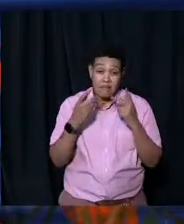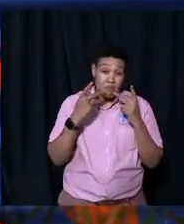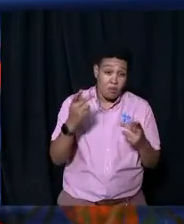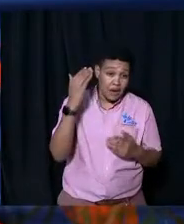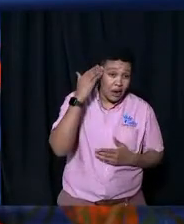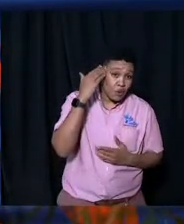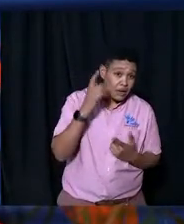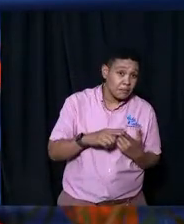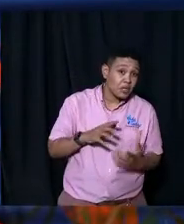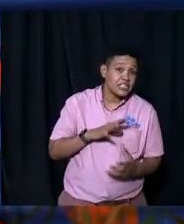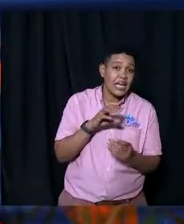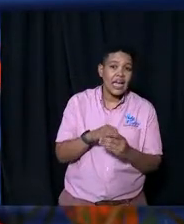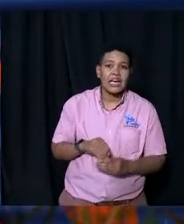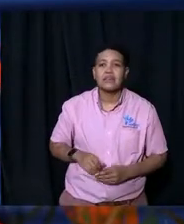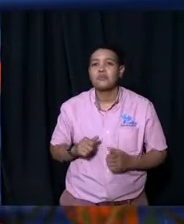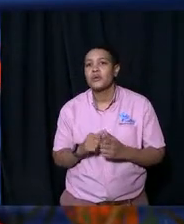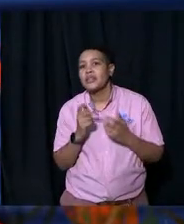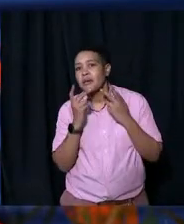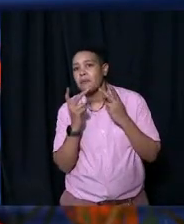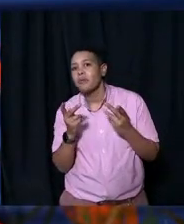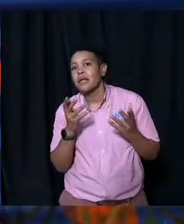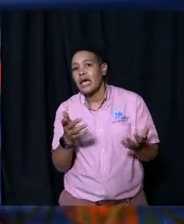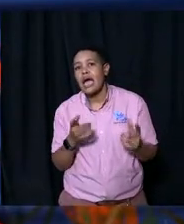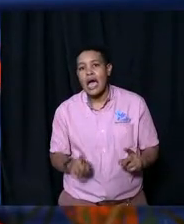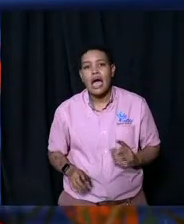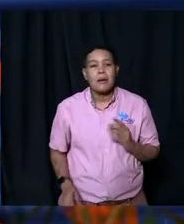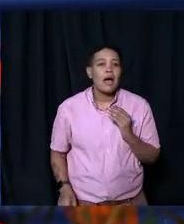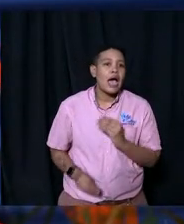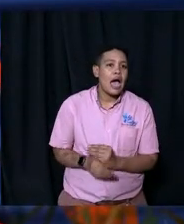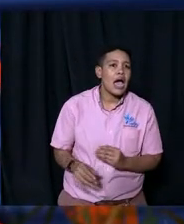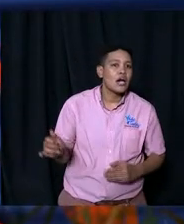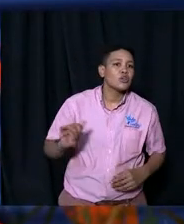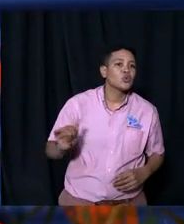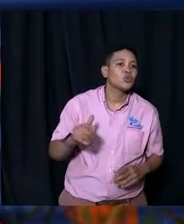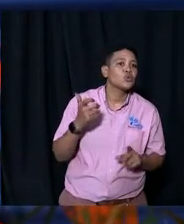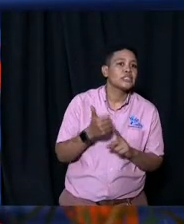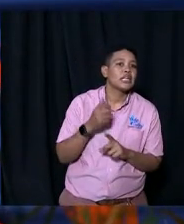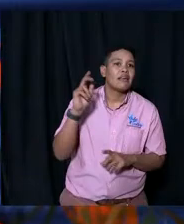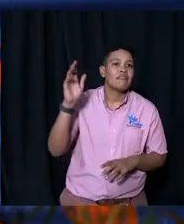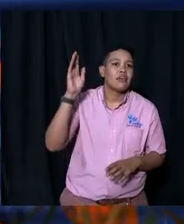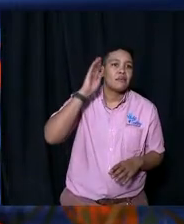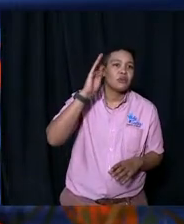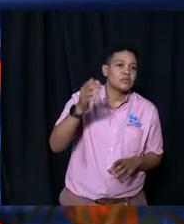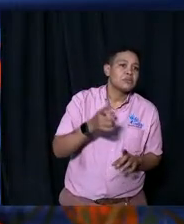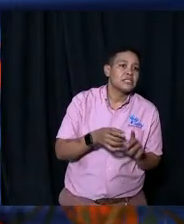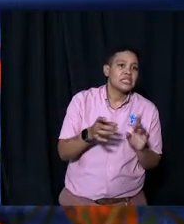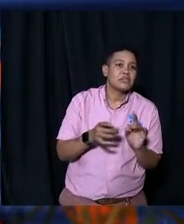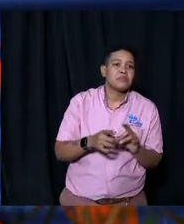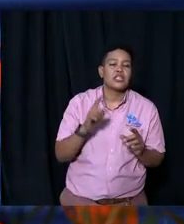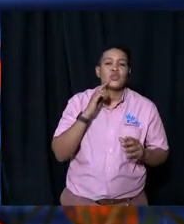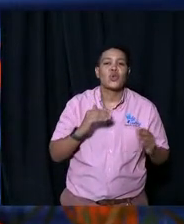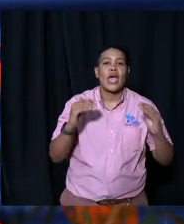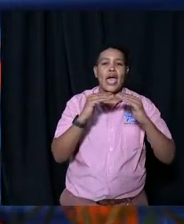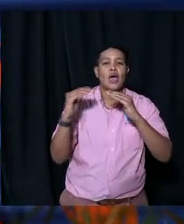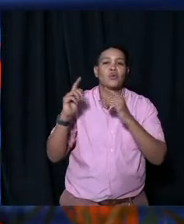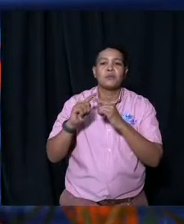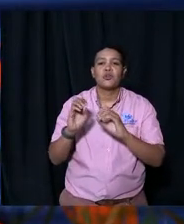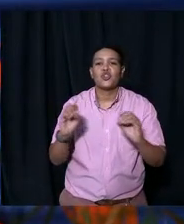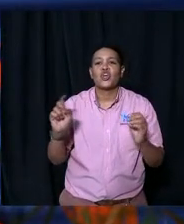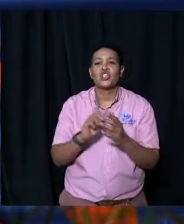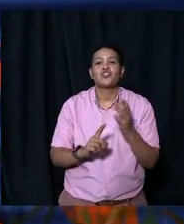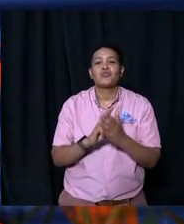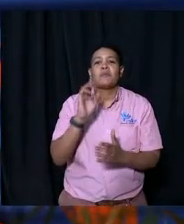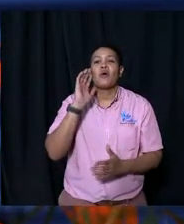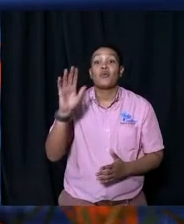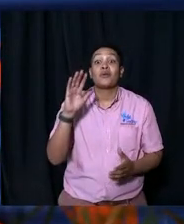and engagement with the public. There is a principle that speaks to equity and non-discrimination, and that